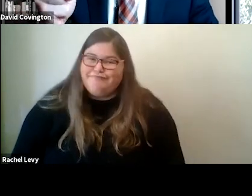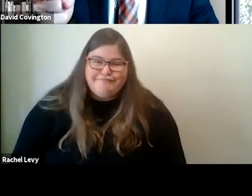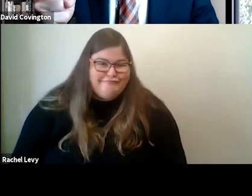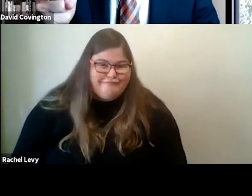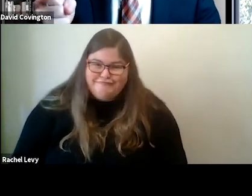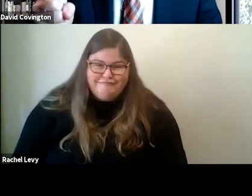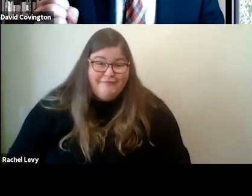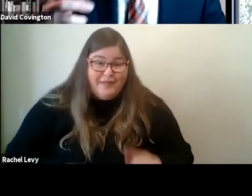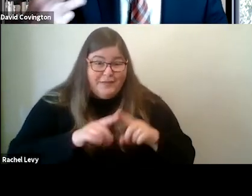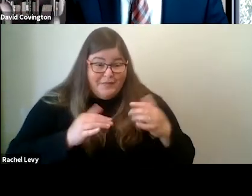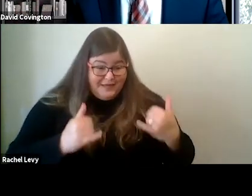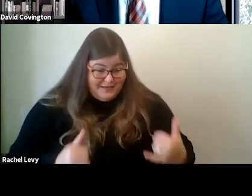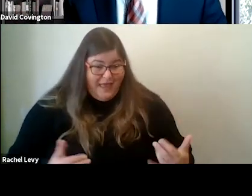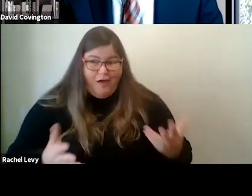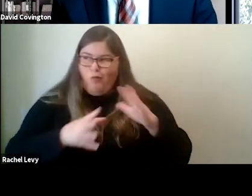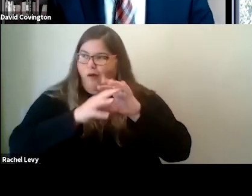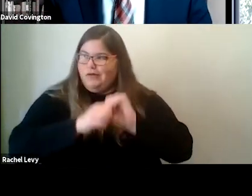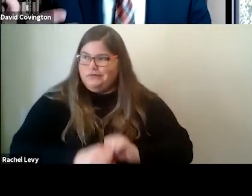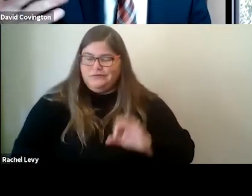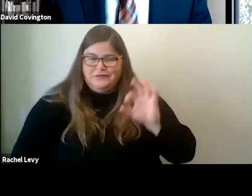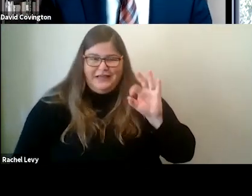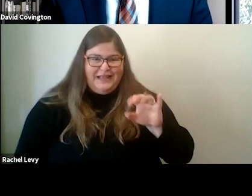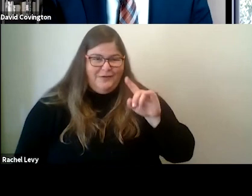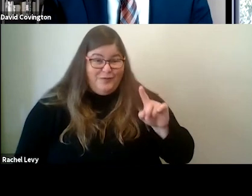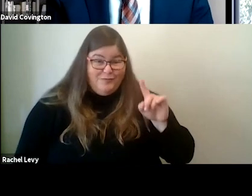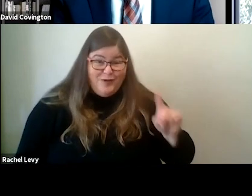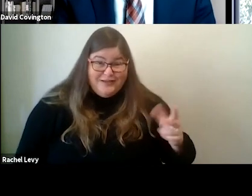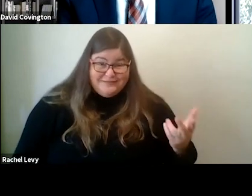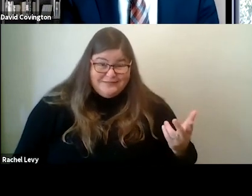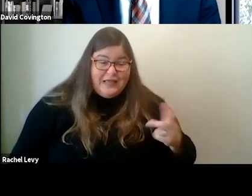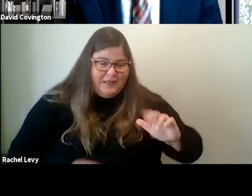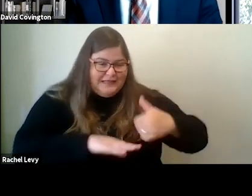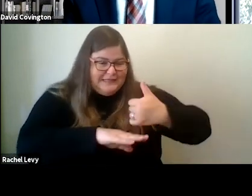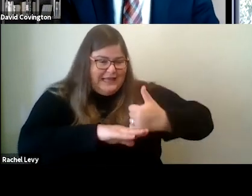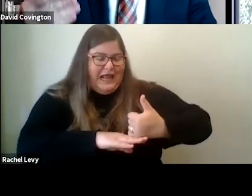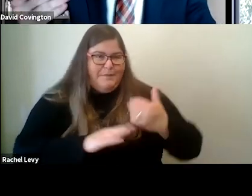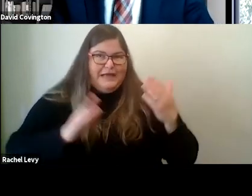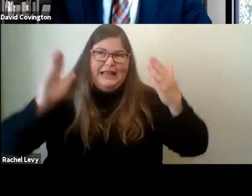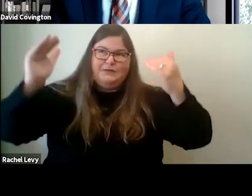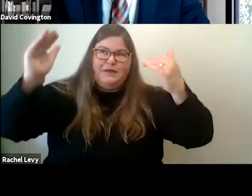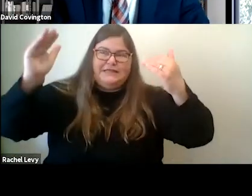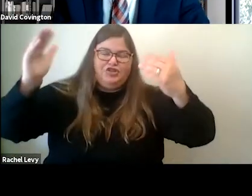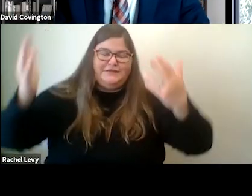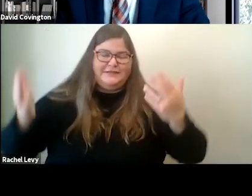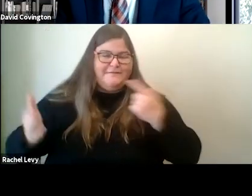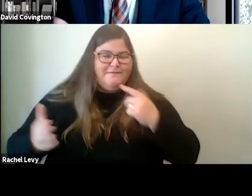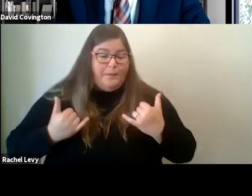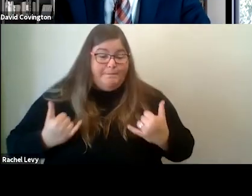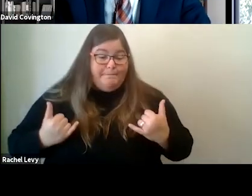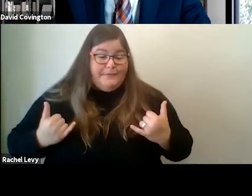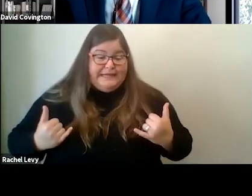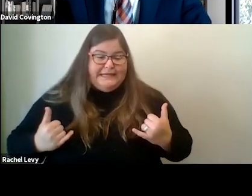our efforts and created a promise, a set of expectations for the public around immediately available care